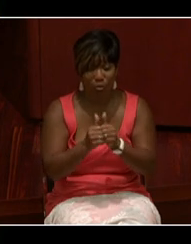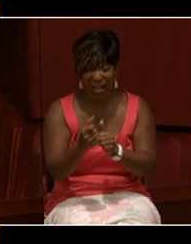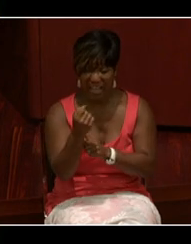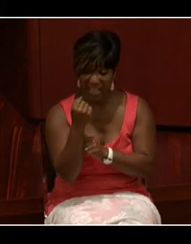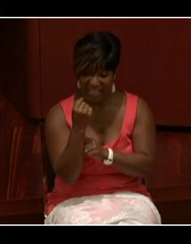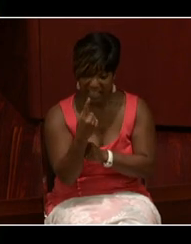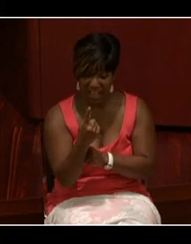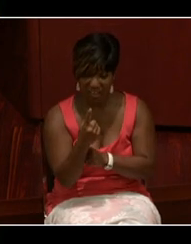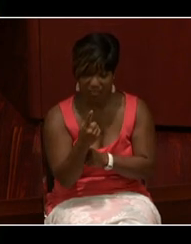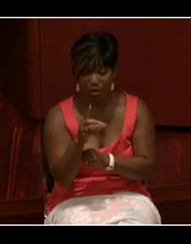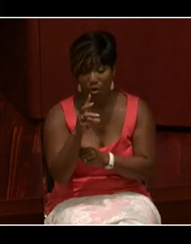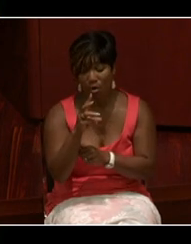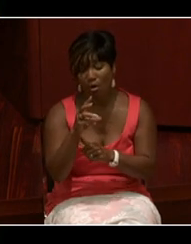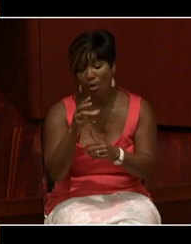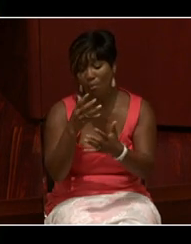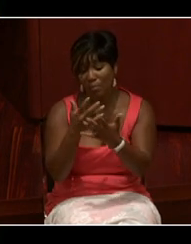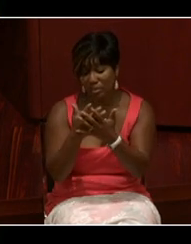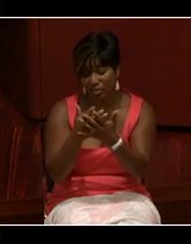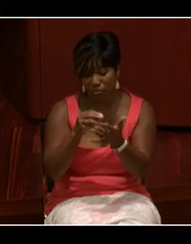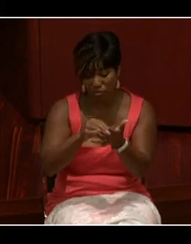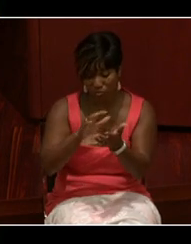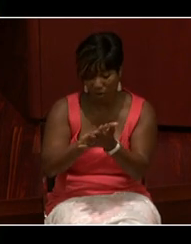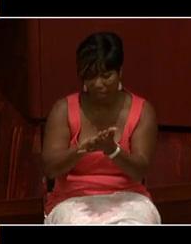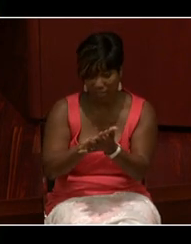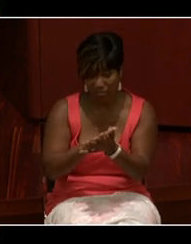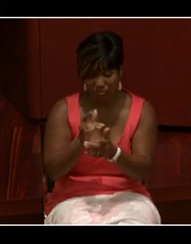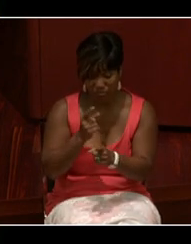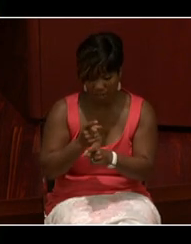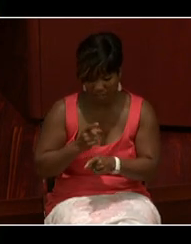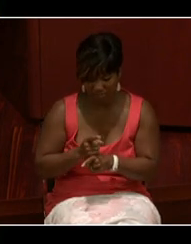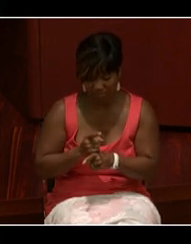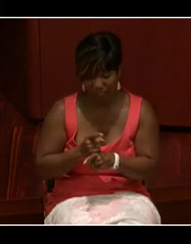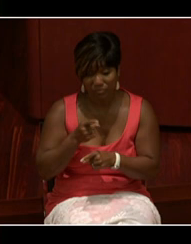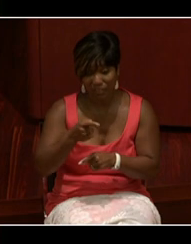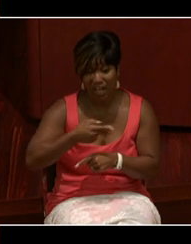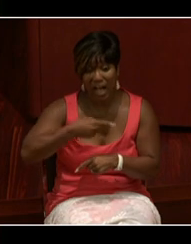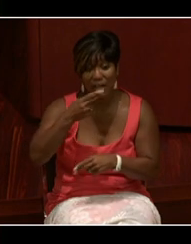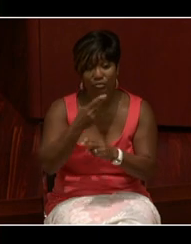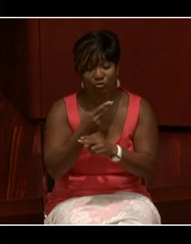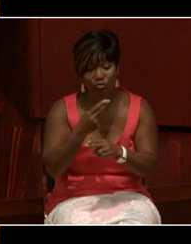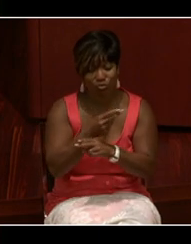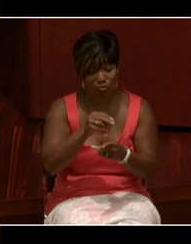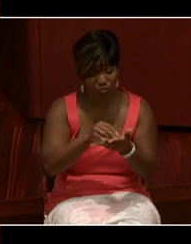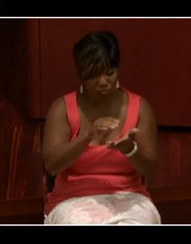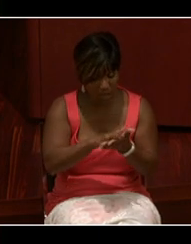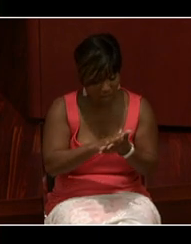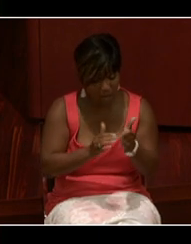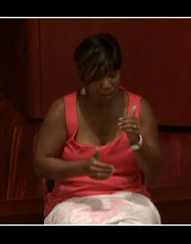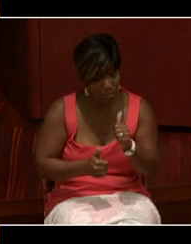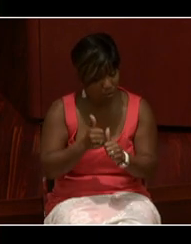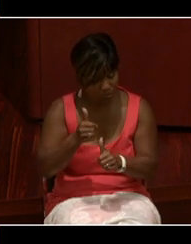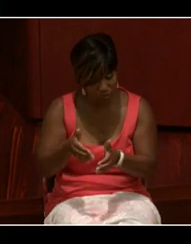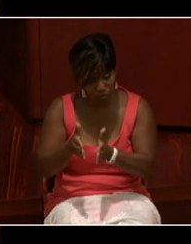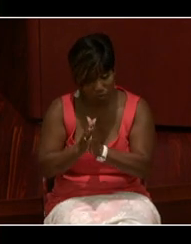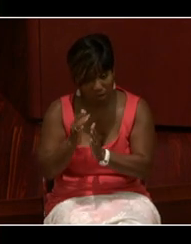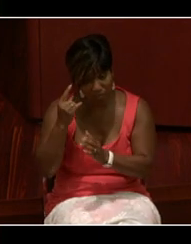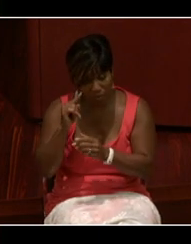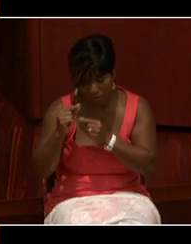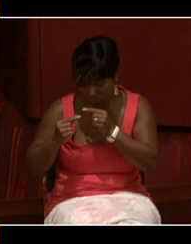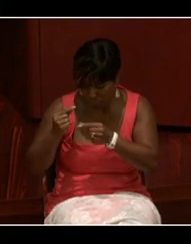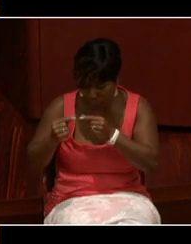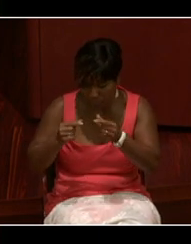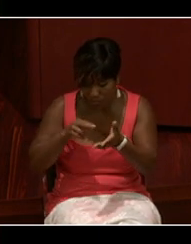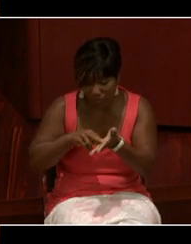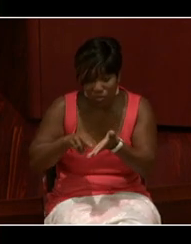Penitentiary records regularly. They are traditionally our highest used records and are mostly requested for genealogical